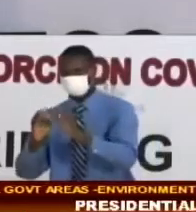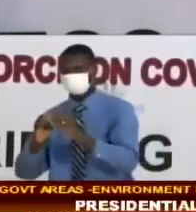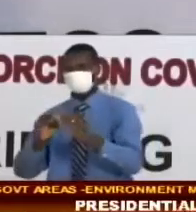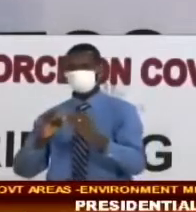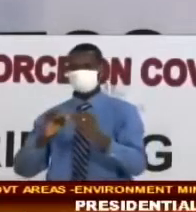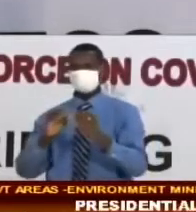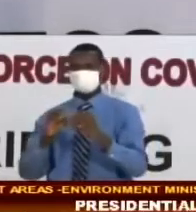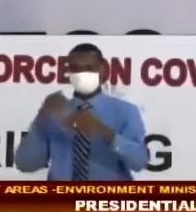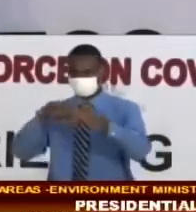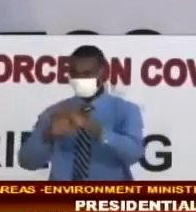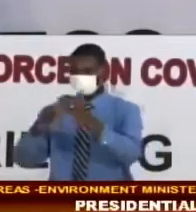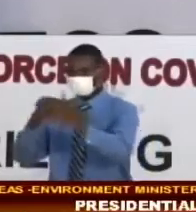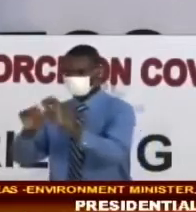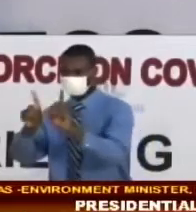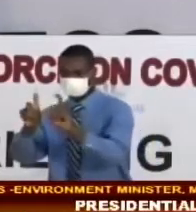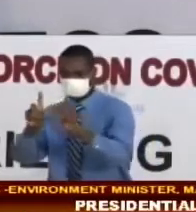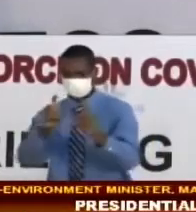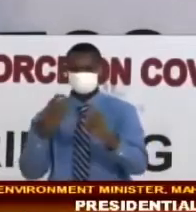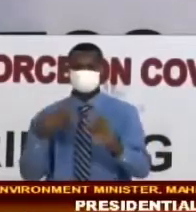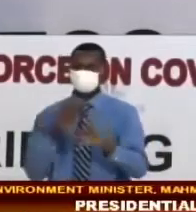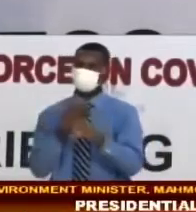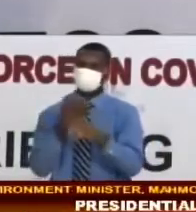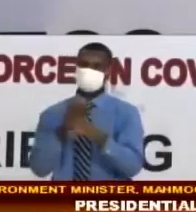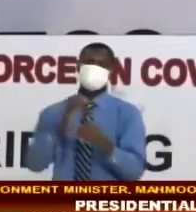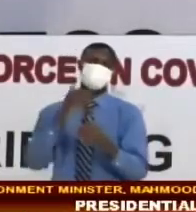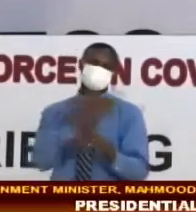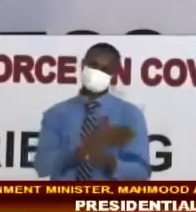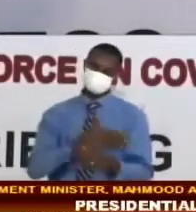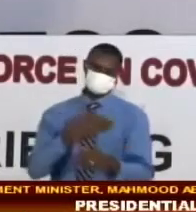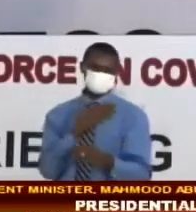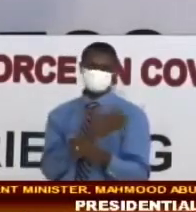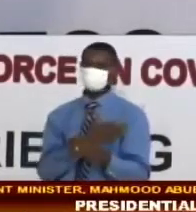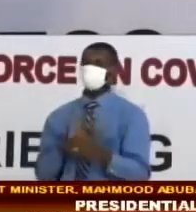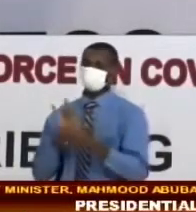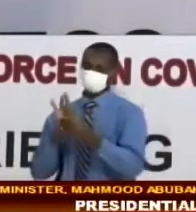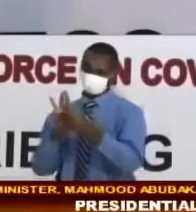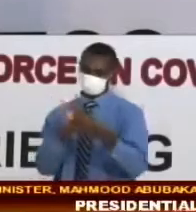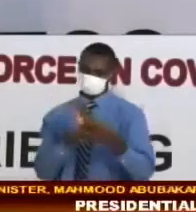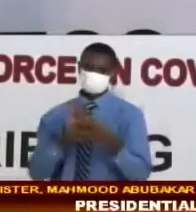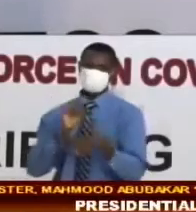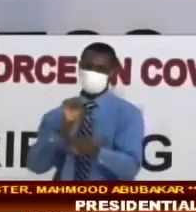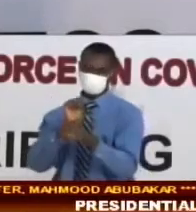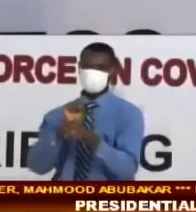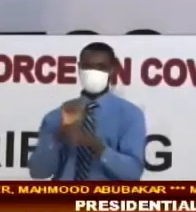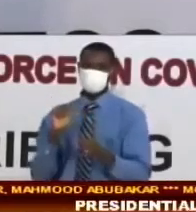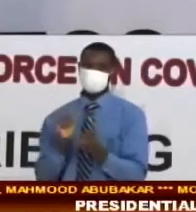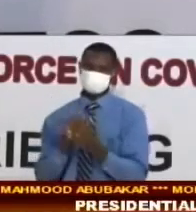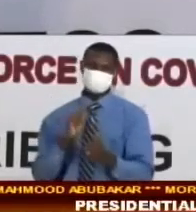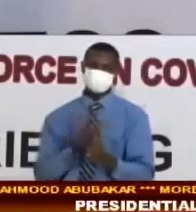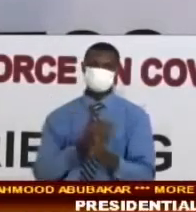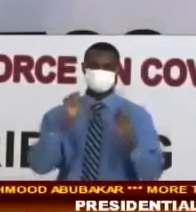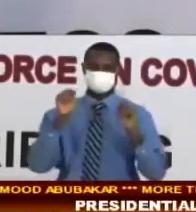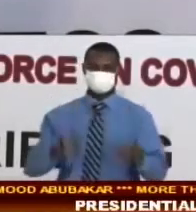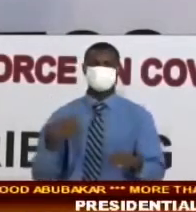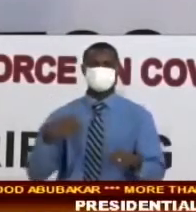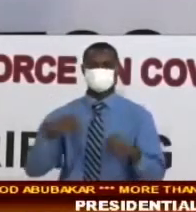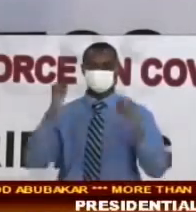to support and cooperate with us while we work on reducing the impact of the pandemic. Thank